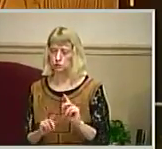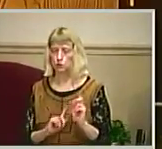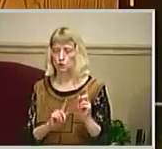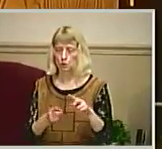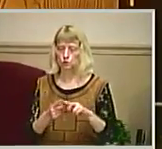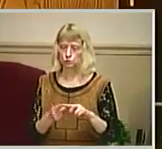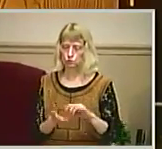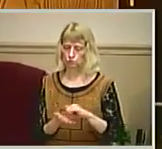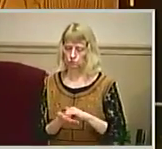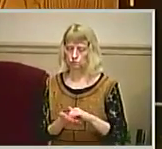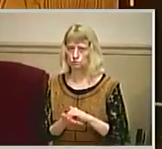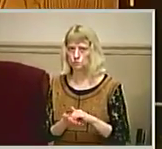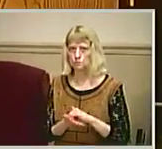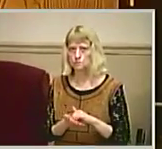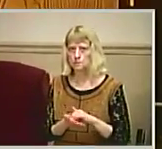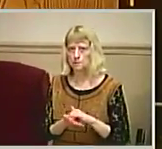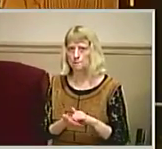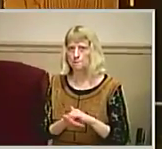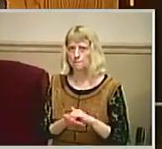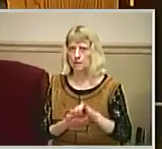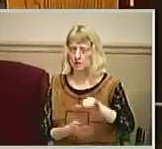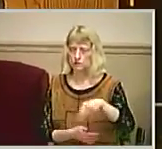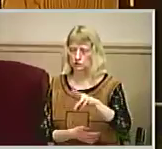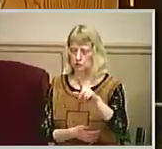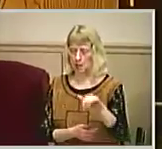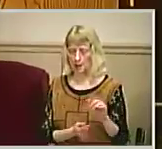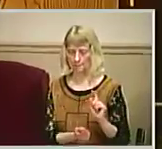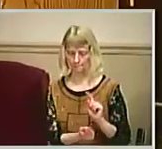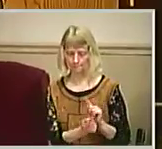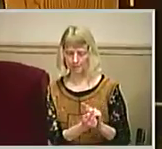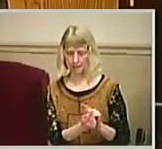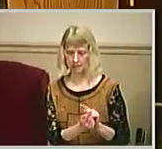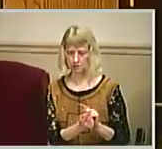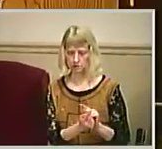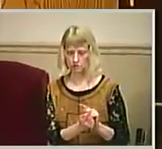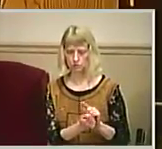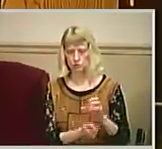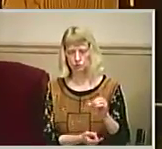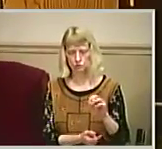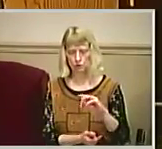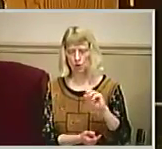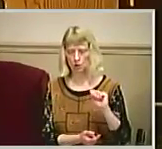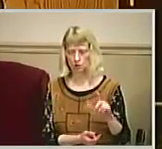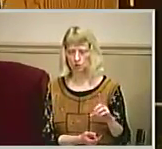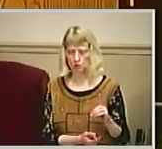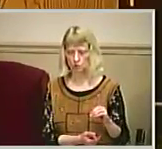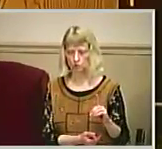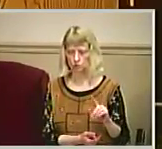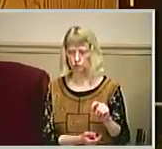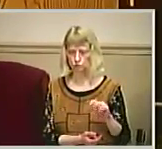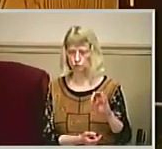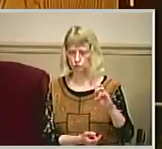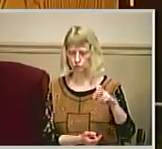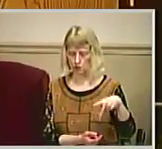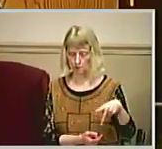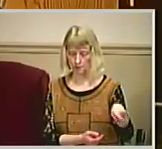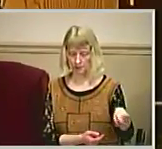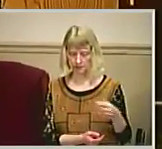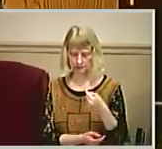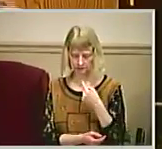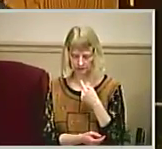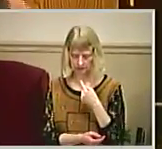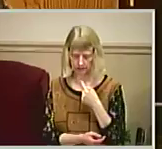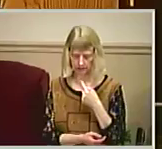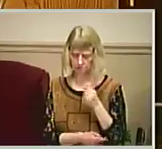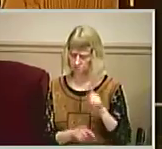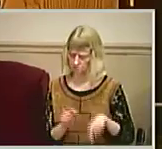to New York in July to meet with Donald Trump, he said,